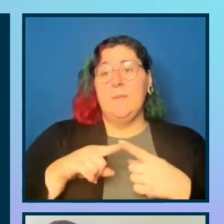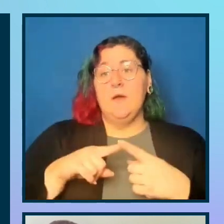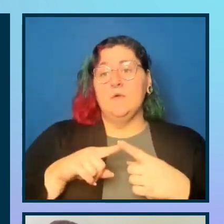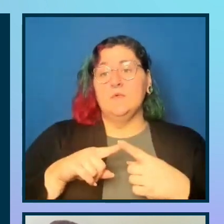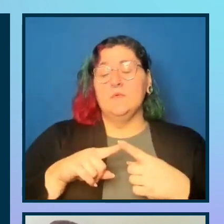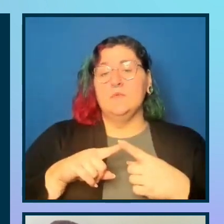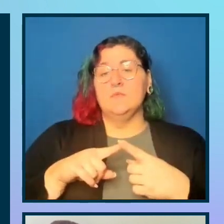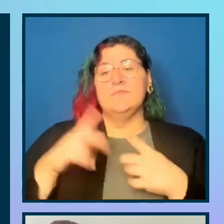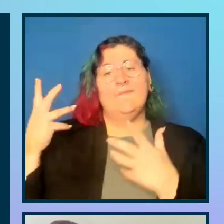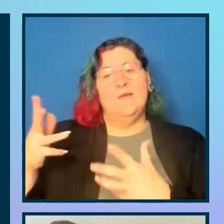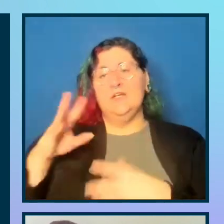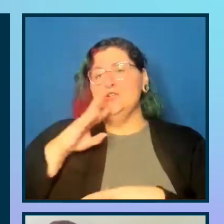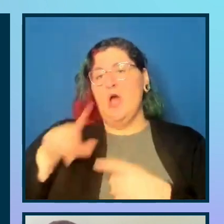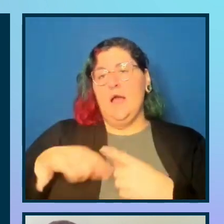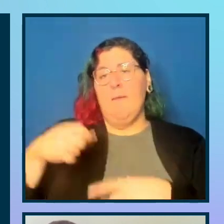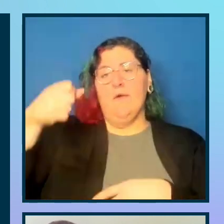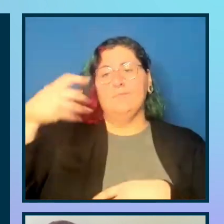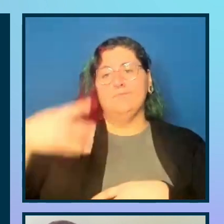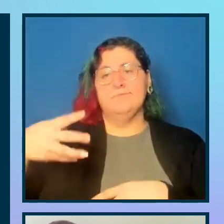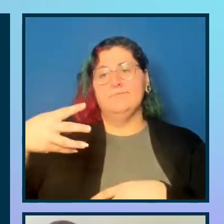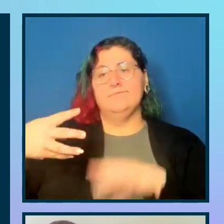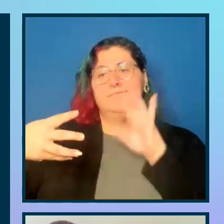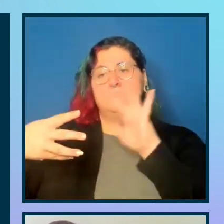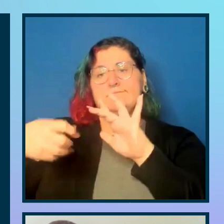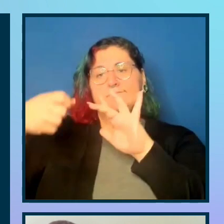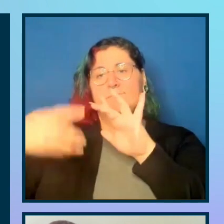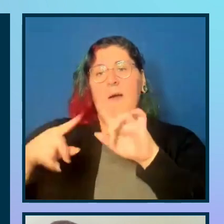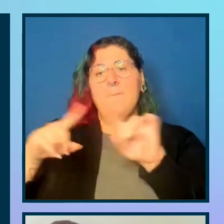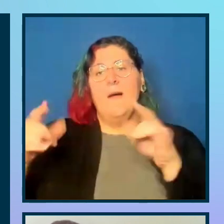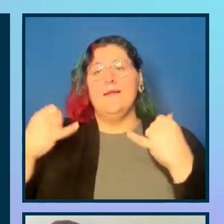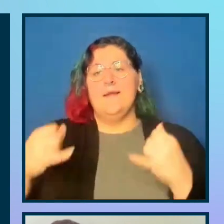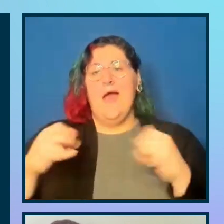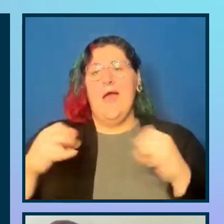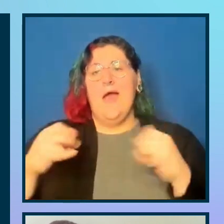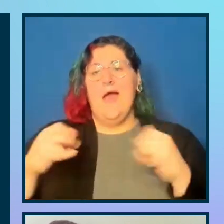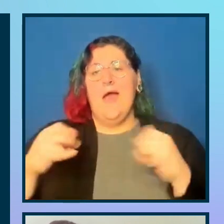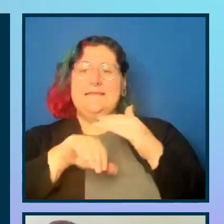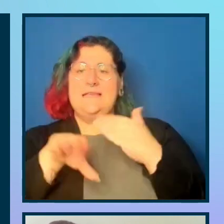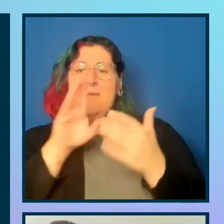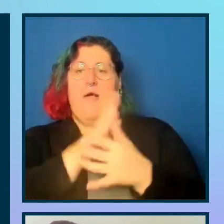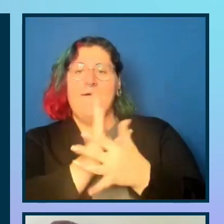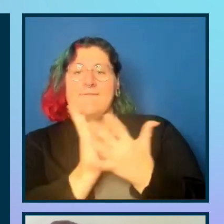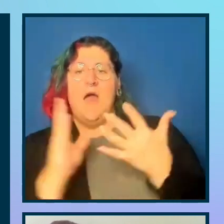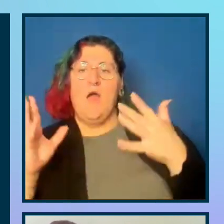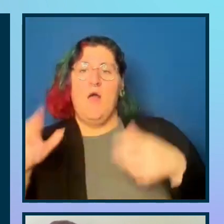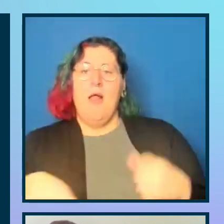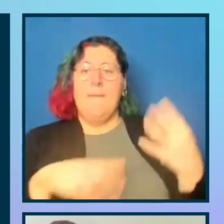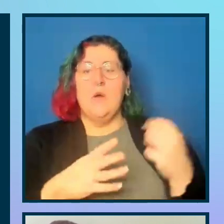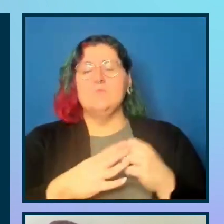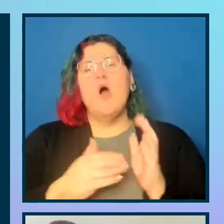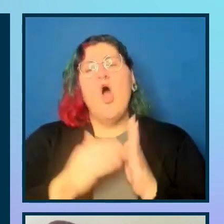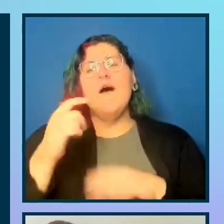So we talked about our dropdowns. Now let's talk about our accessible file upload. So part of our cloud-based issue manager involves generating reports. Now, if you've